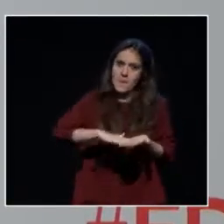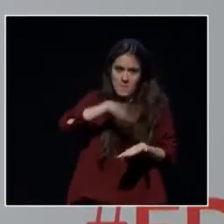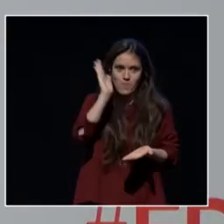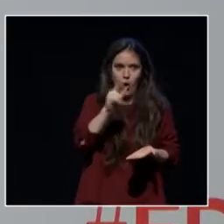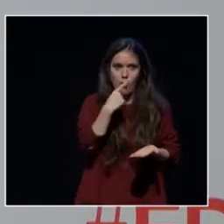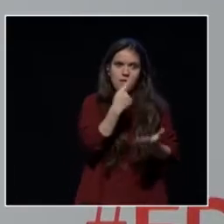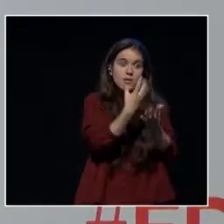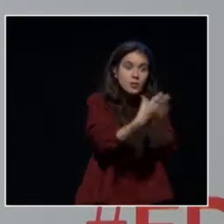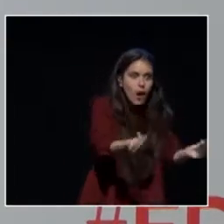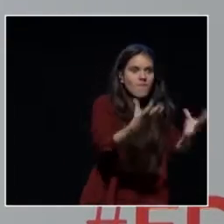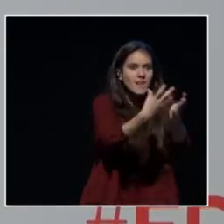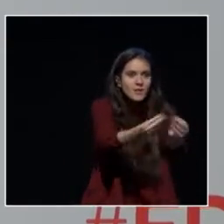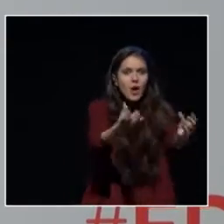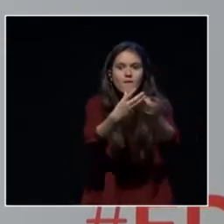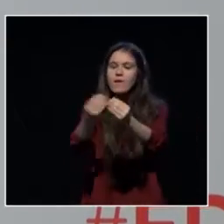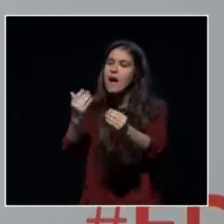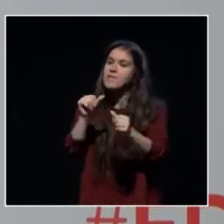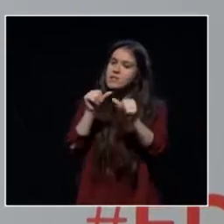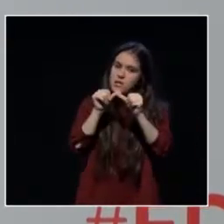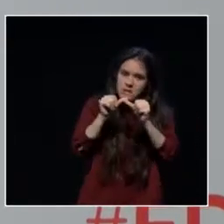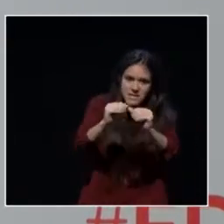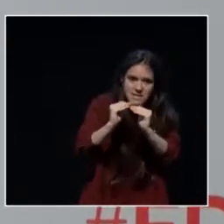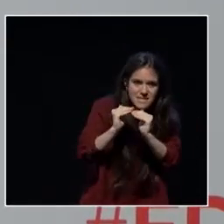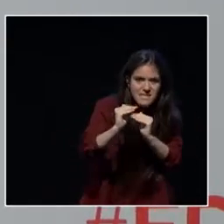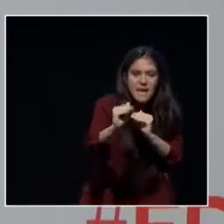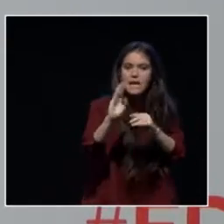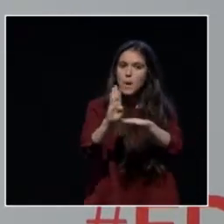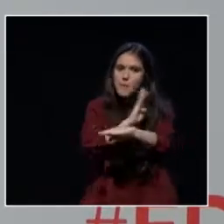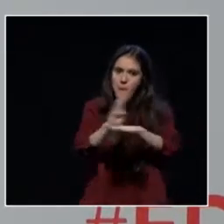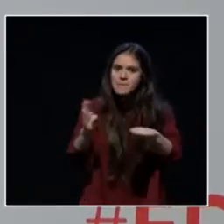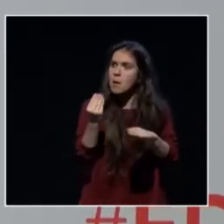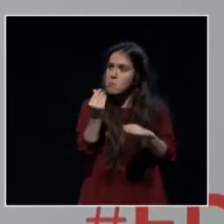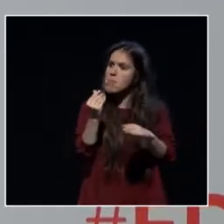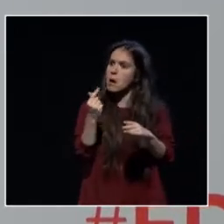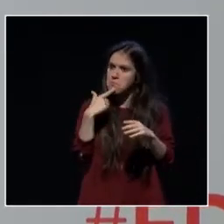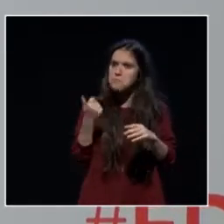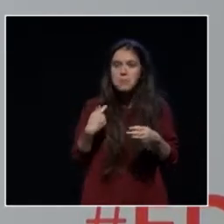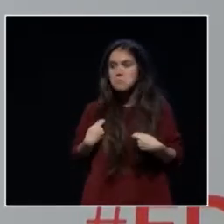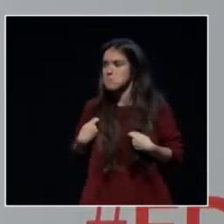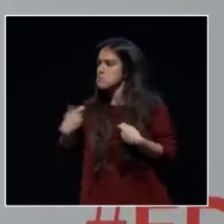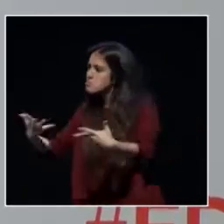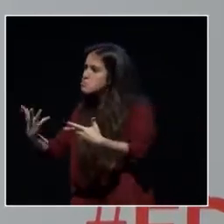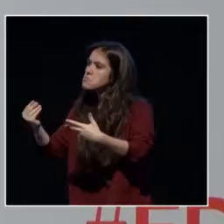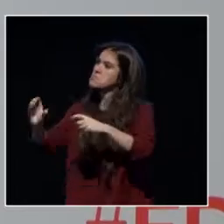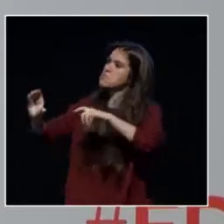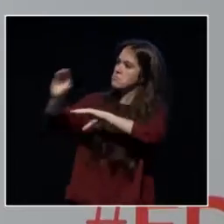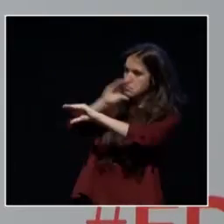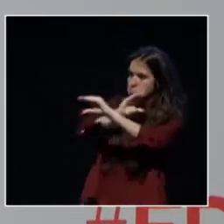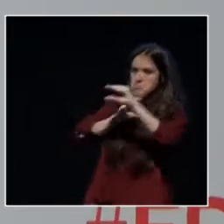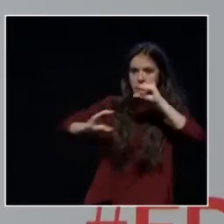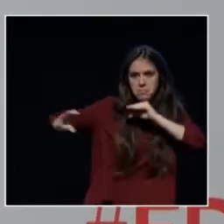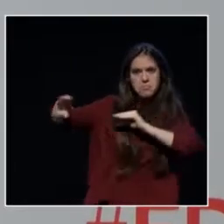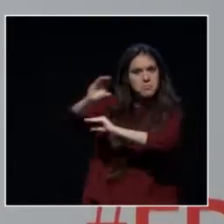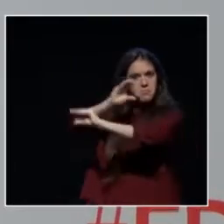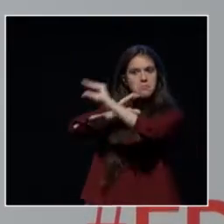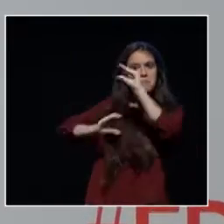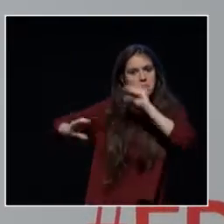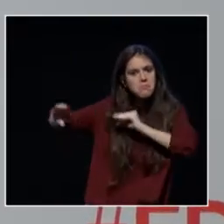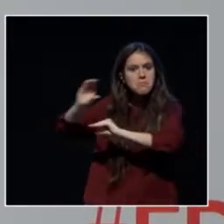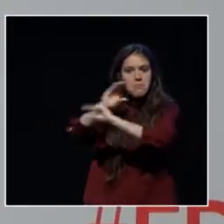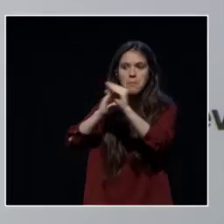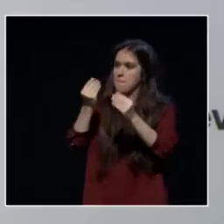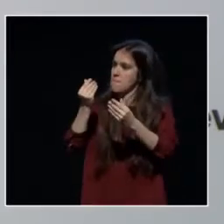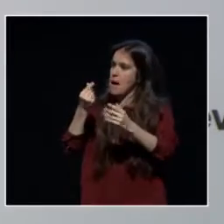should be a sustainable business. It has enough money to earn so that it covers its cost, made a surplus. Surplus is plowed back into the